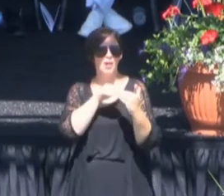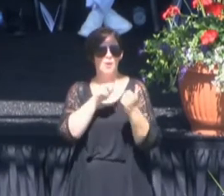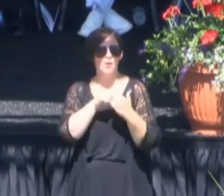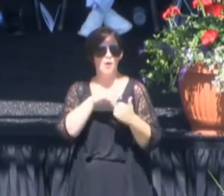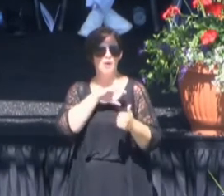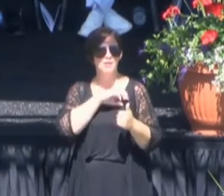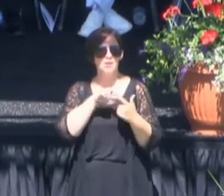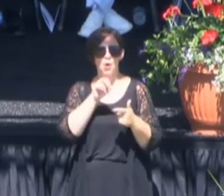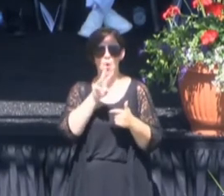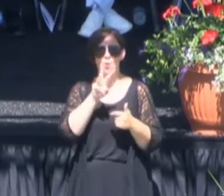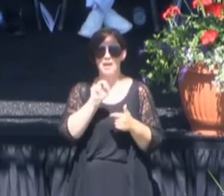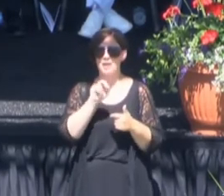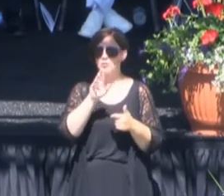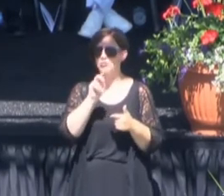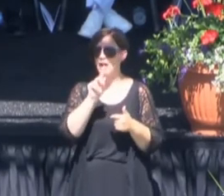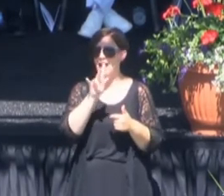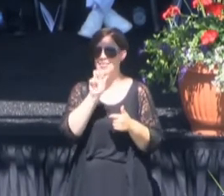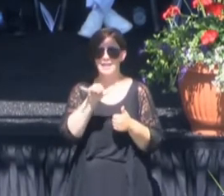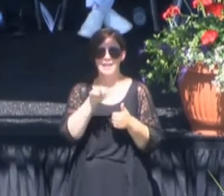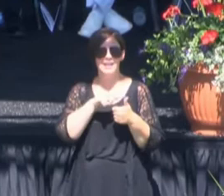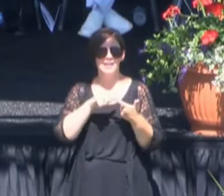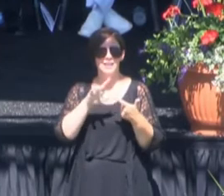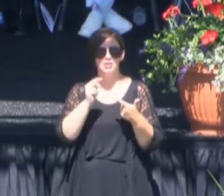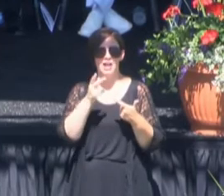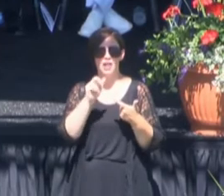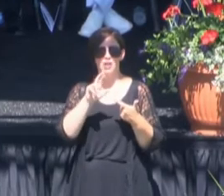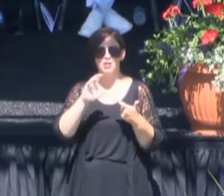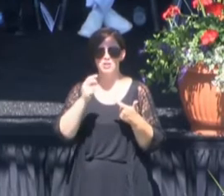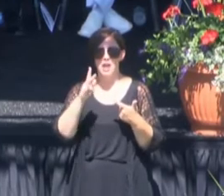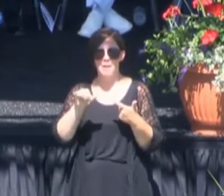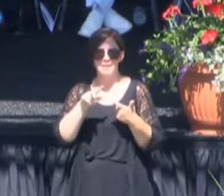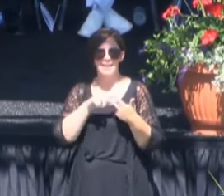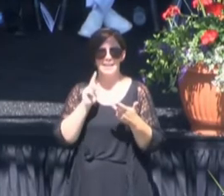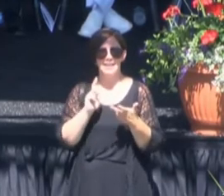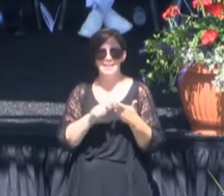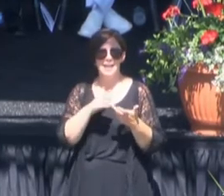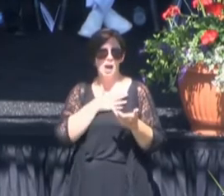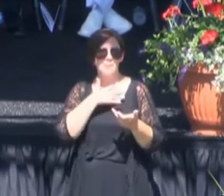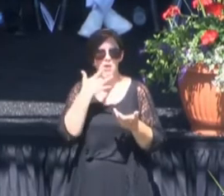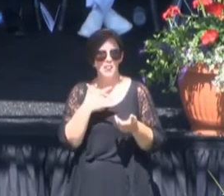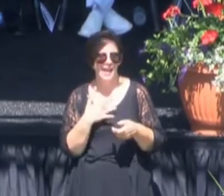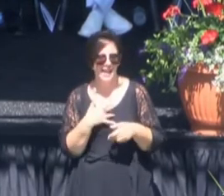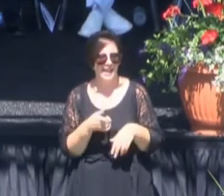me, Owen Bradley, Chandler Chappie, and Dustin Eckleby, happy birthday,